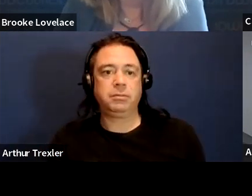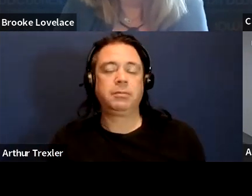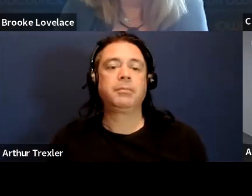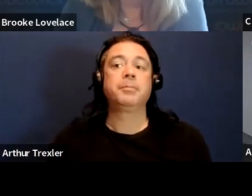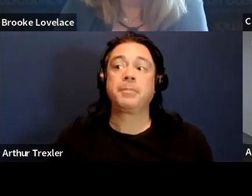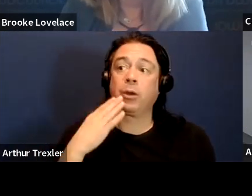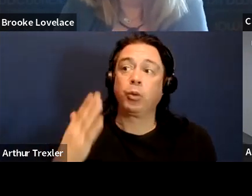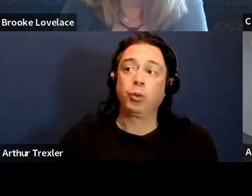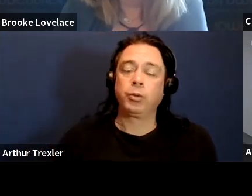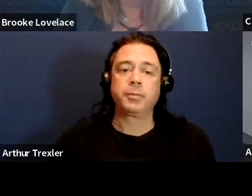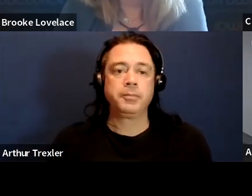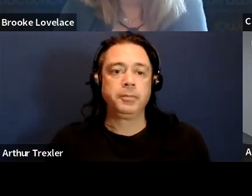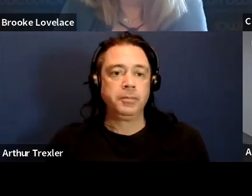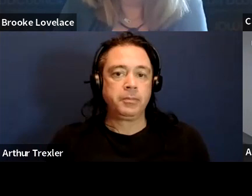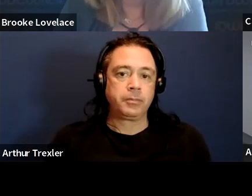Thank you.